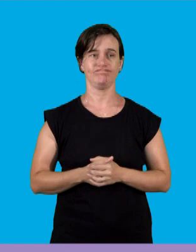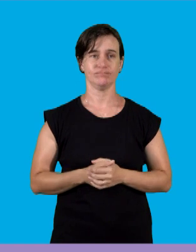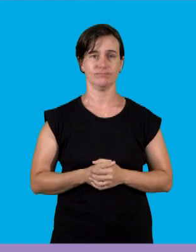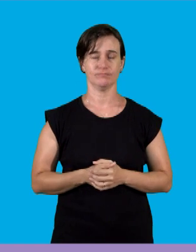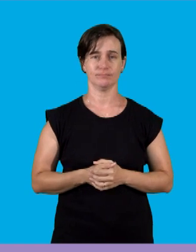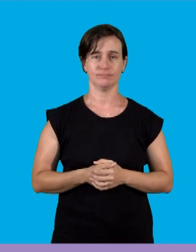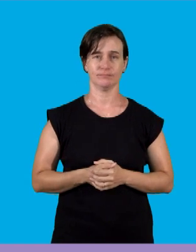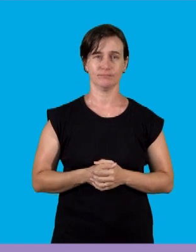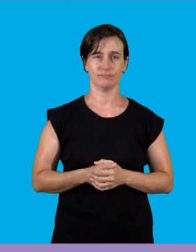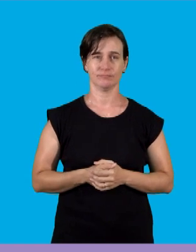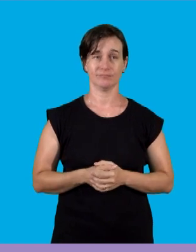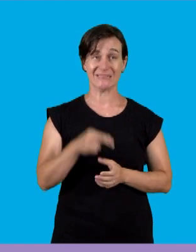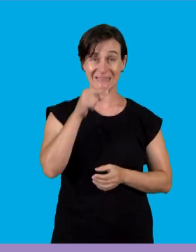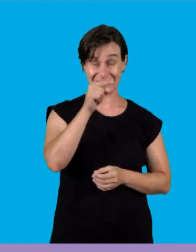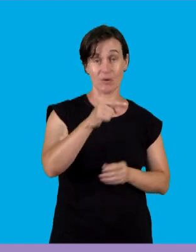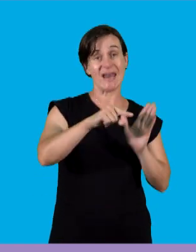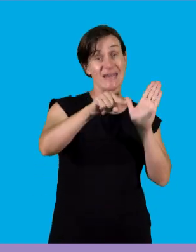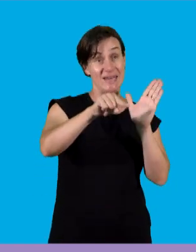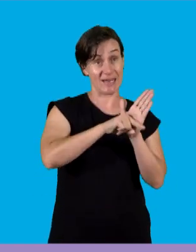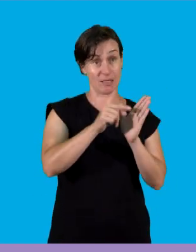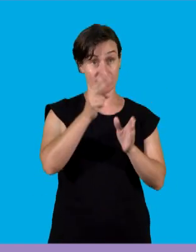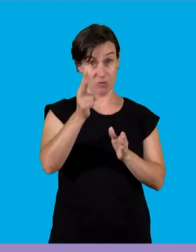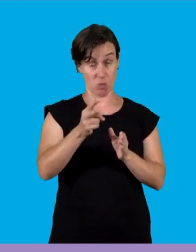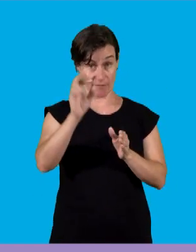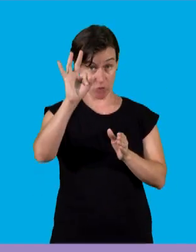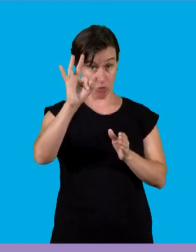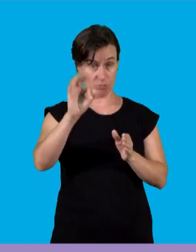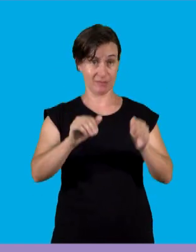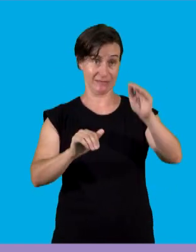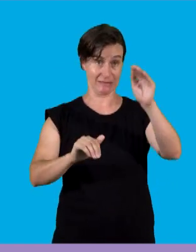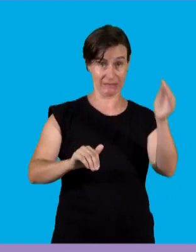the next question has a negative 12 cubed,